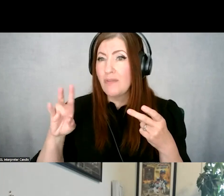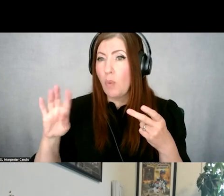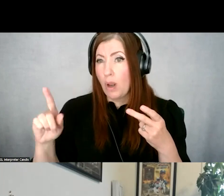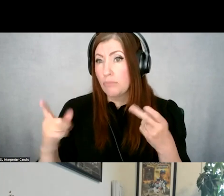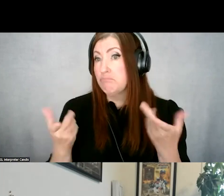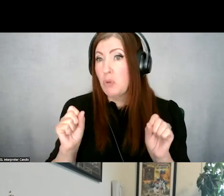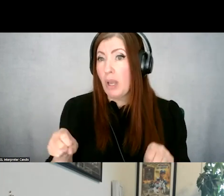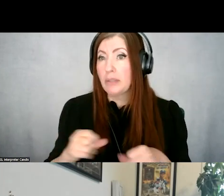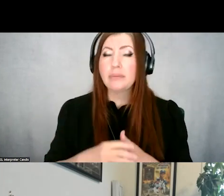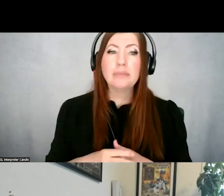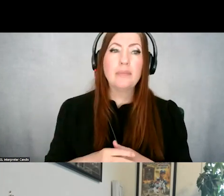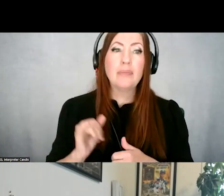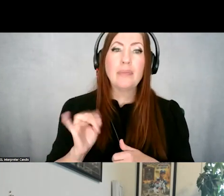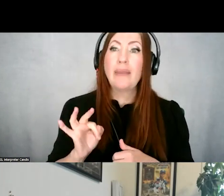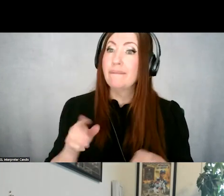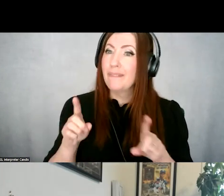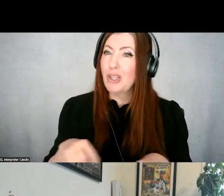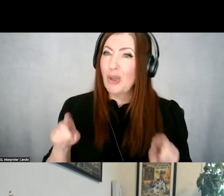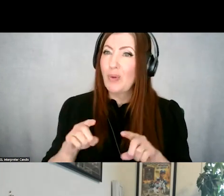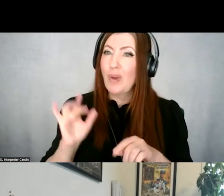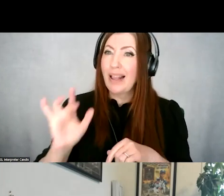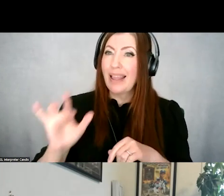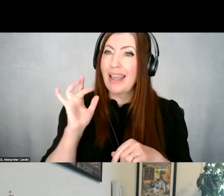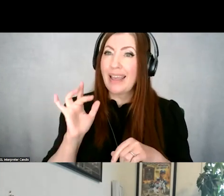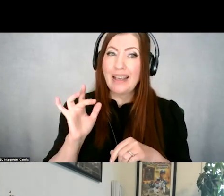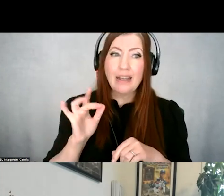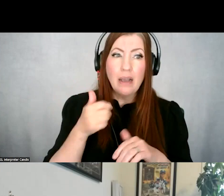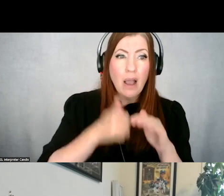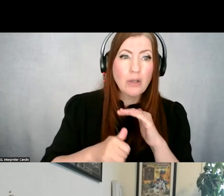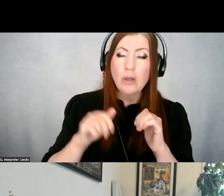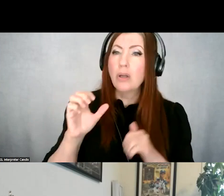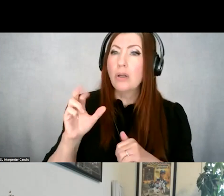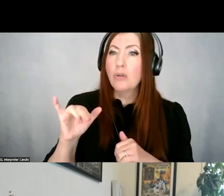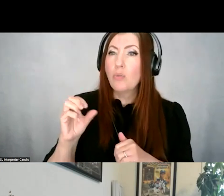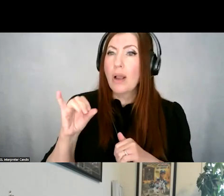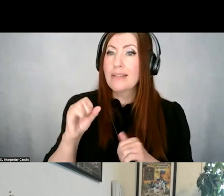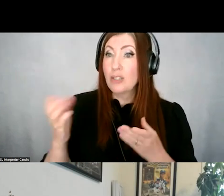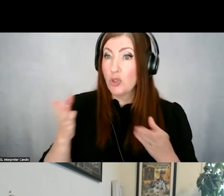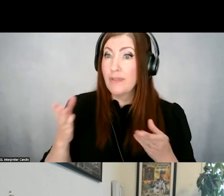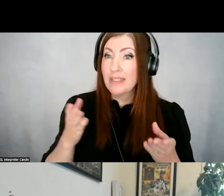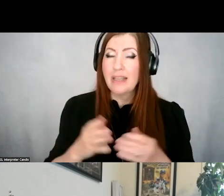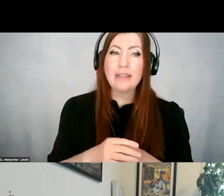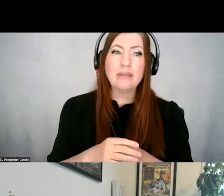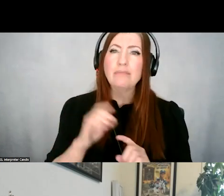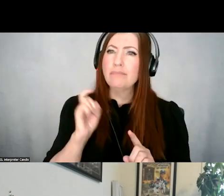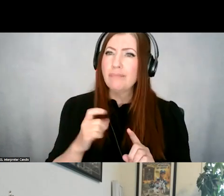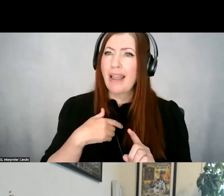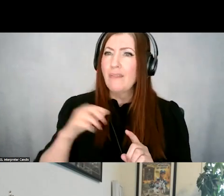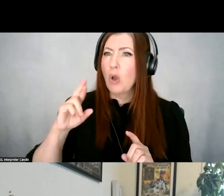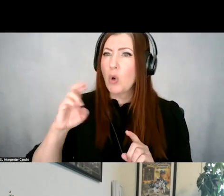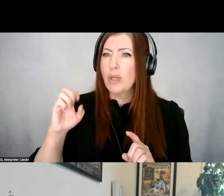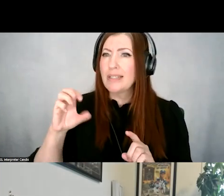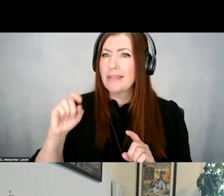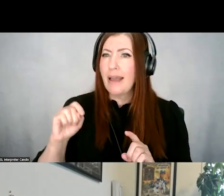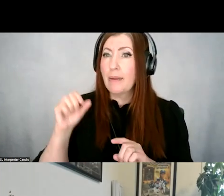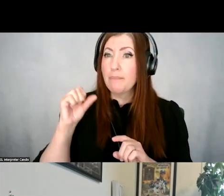Okay, and then if you were to click under the crisis services, there's a reset button also,